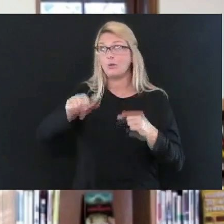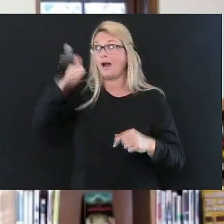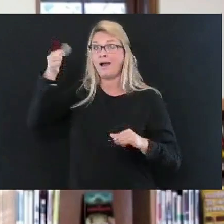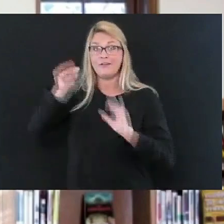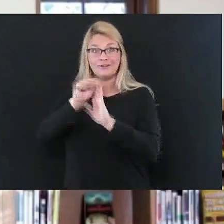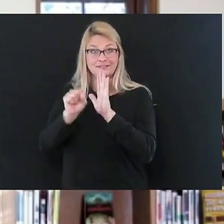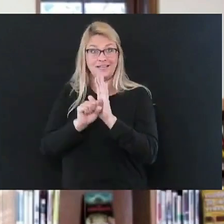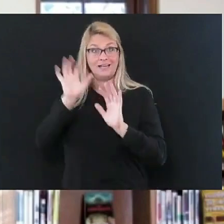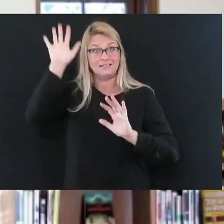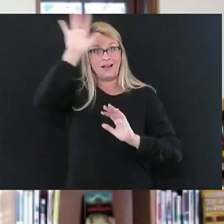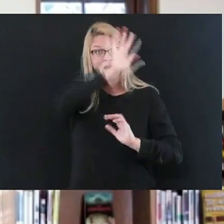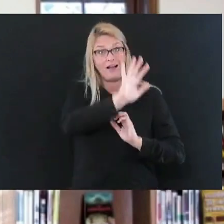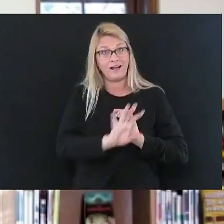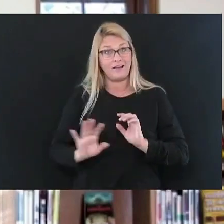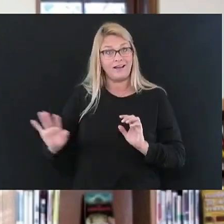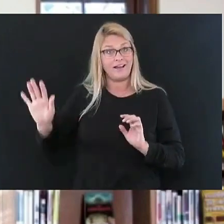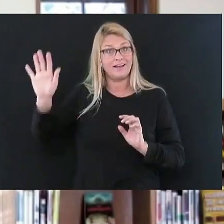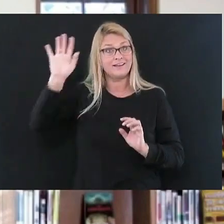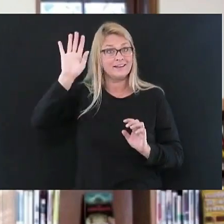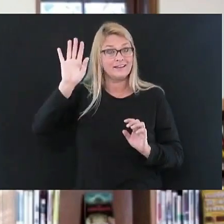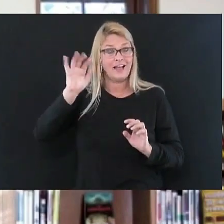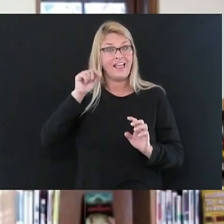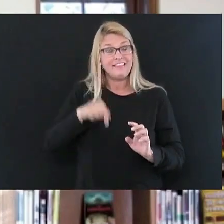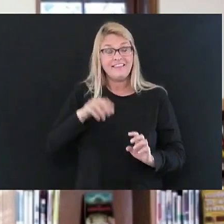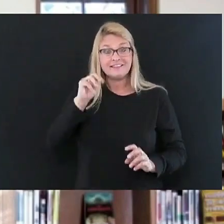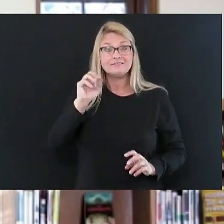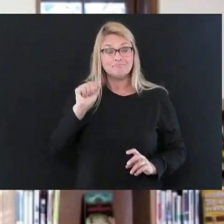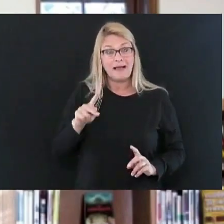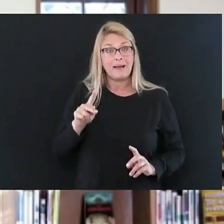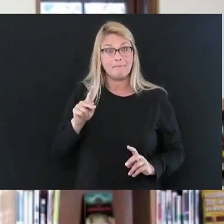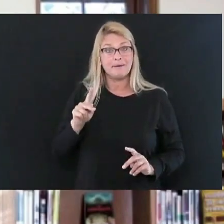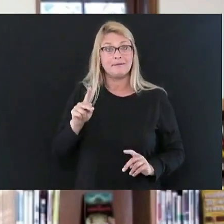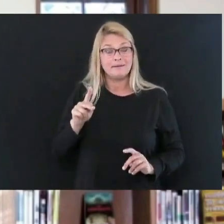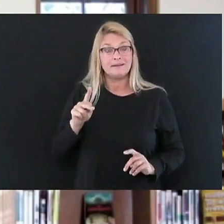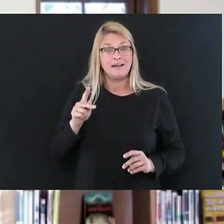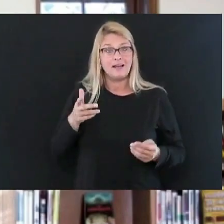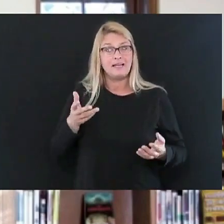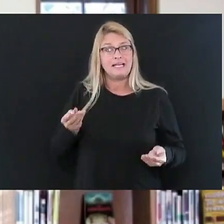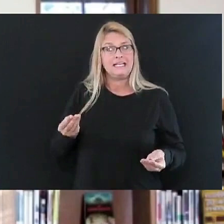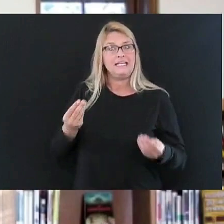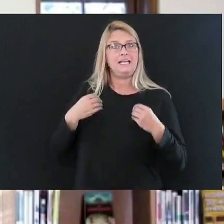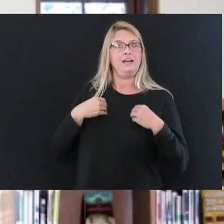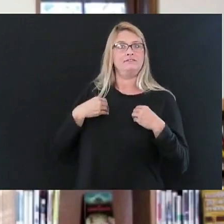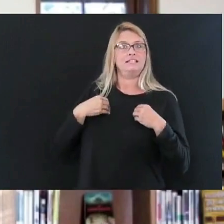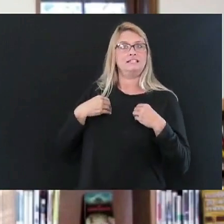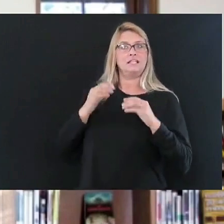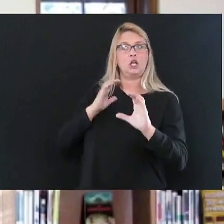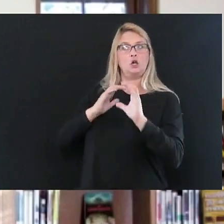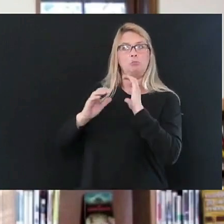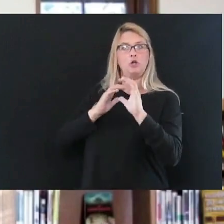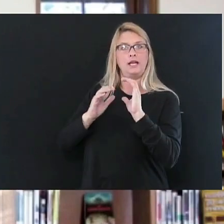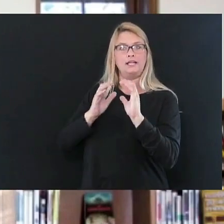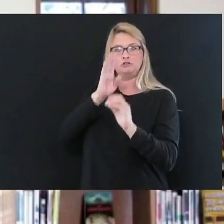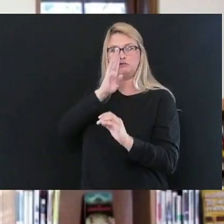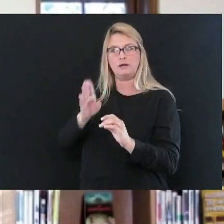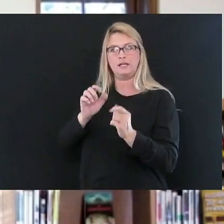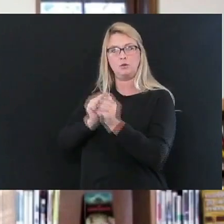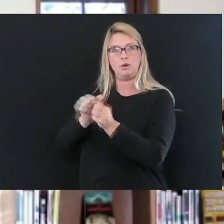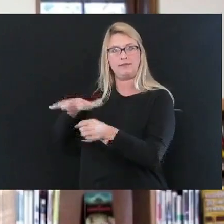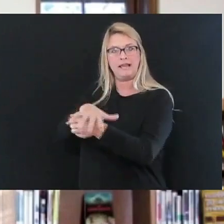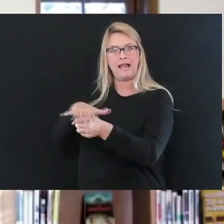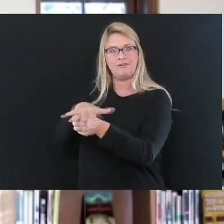states around the country. And what this map has done is allow us to communicate within the counties. We have talked to